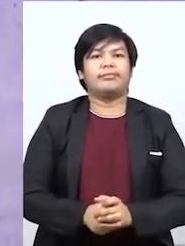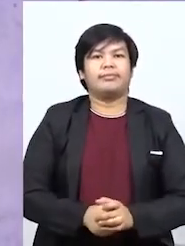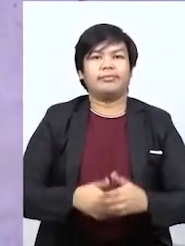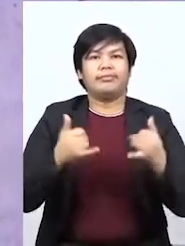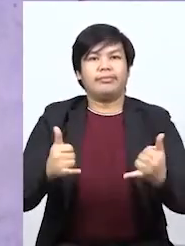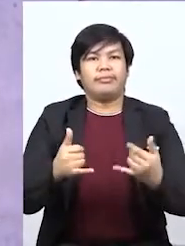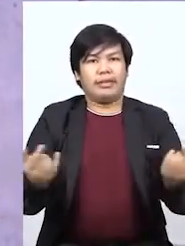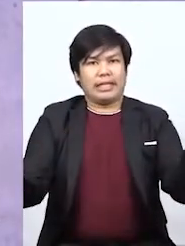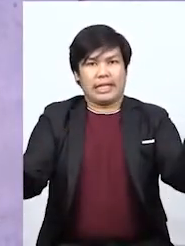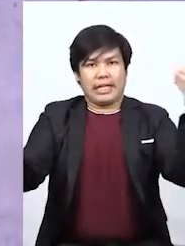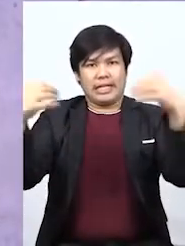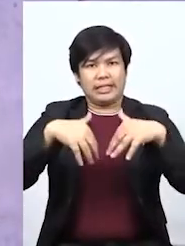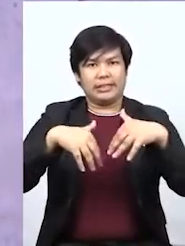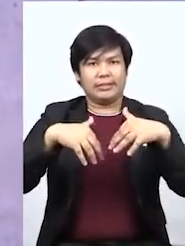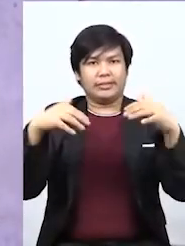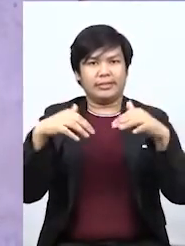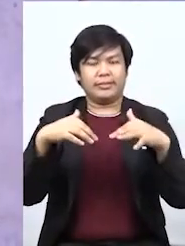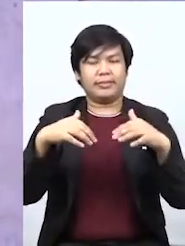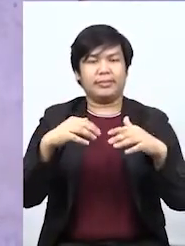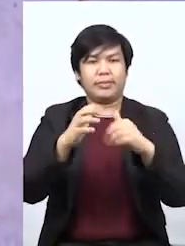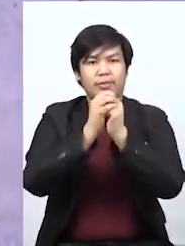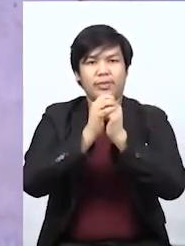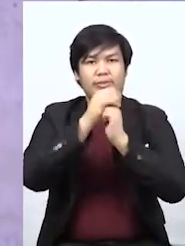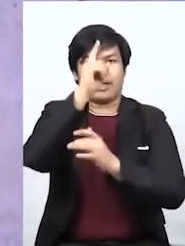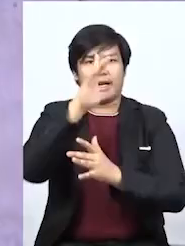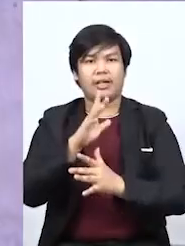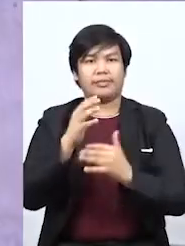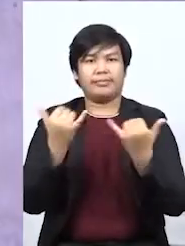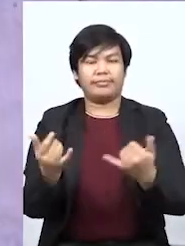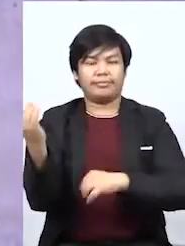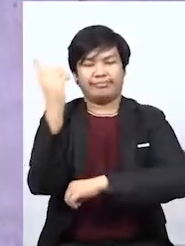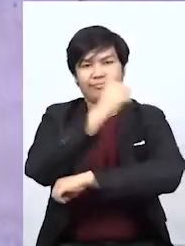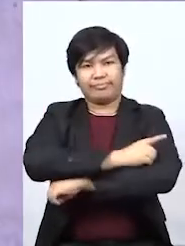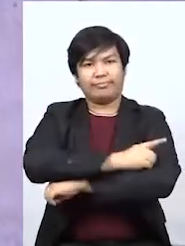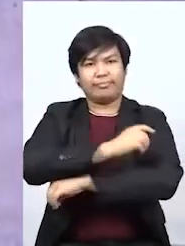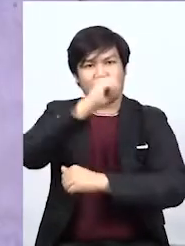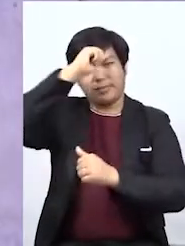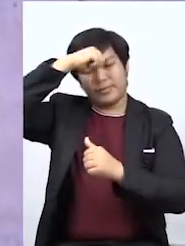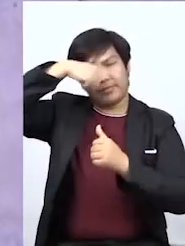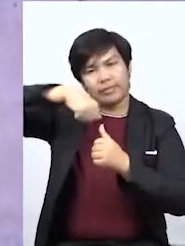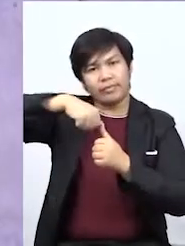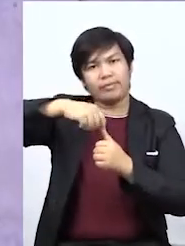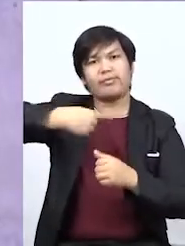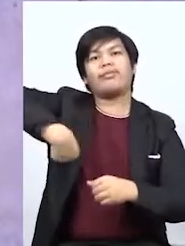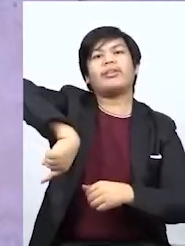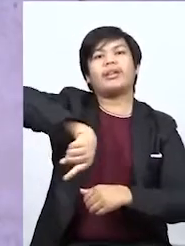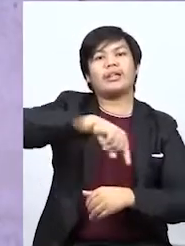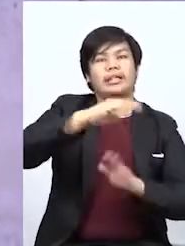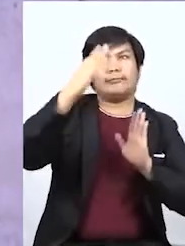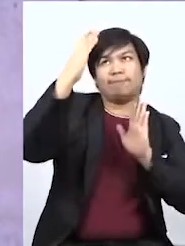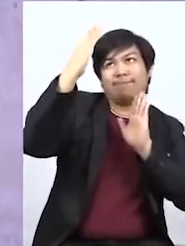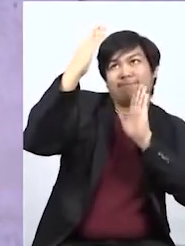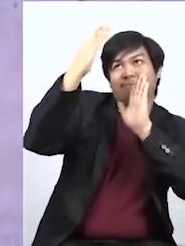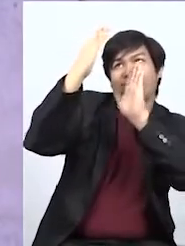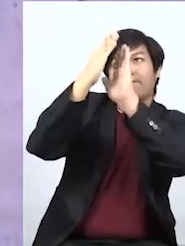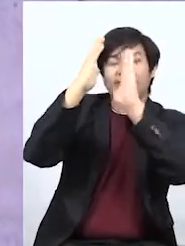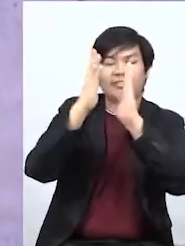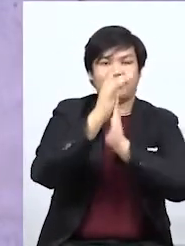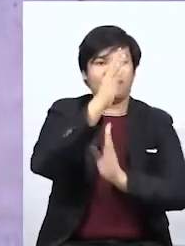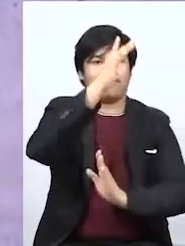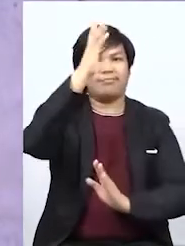Worship God Our Father today Let us remember that we are coming before our